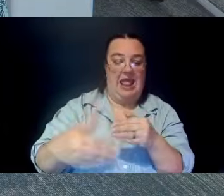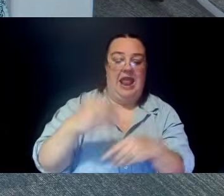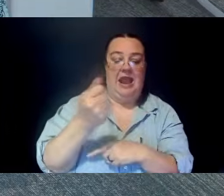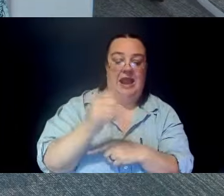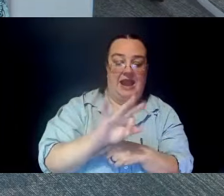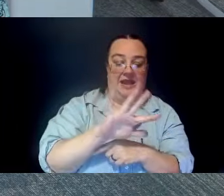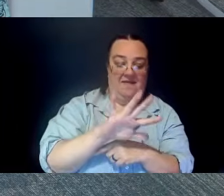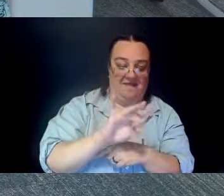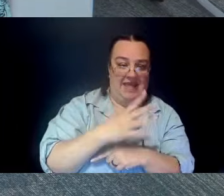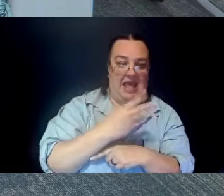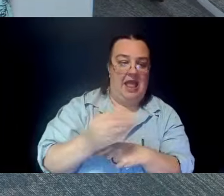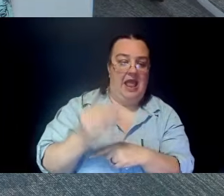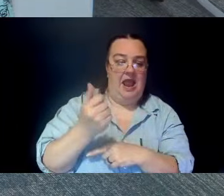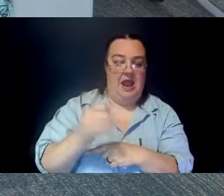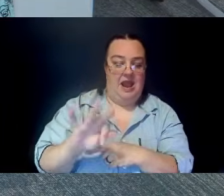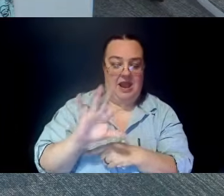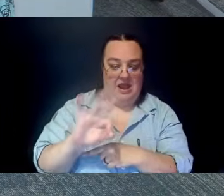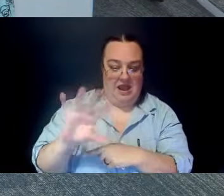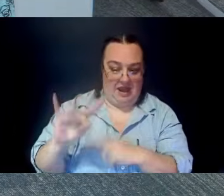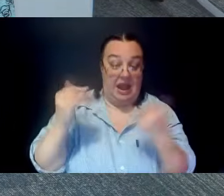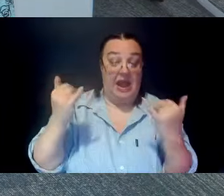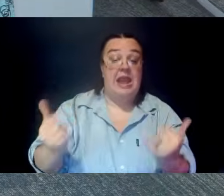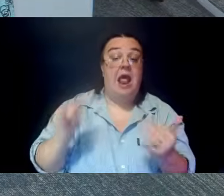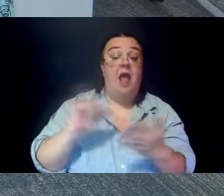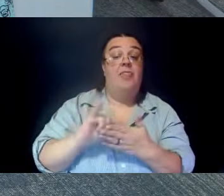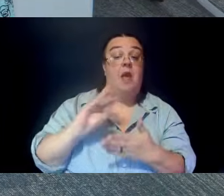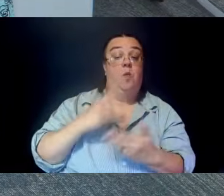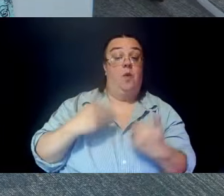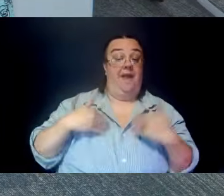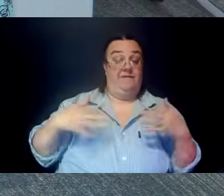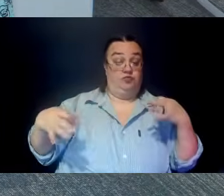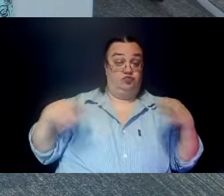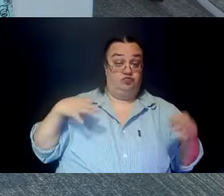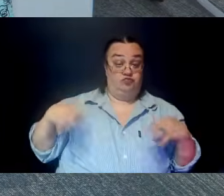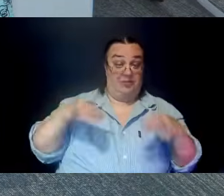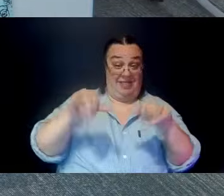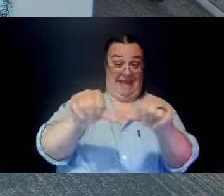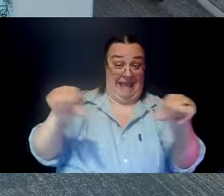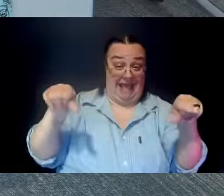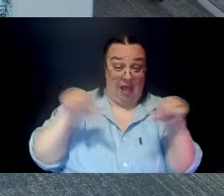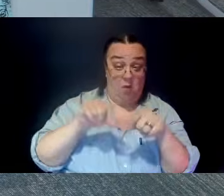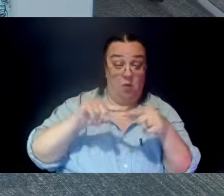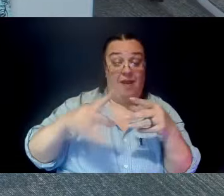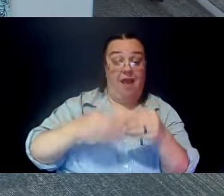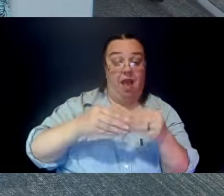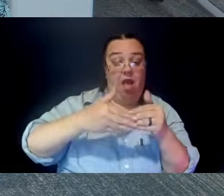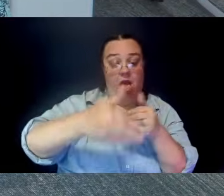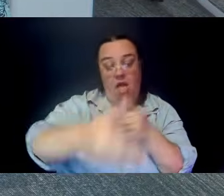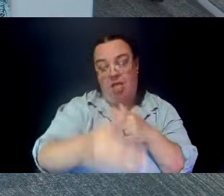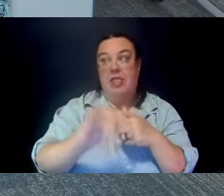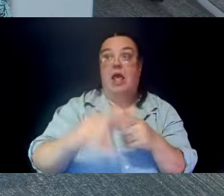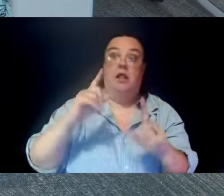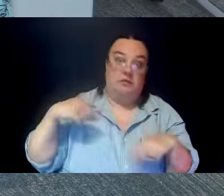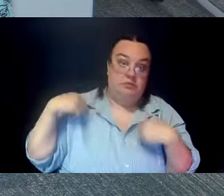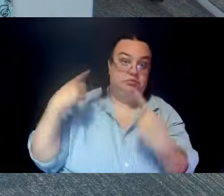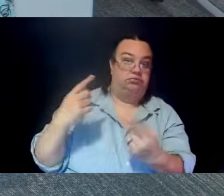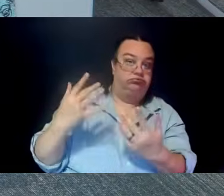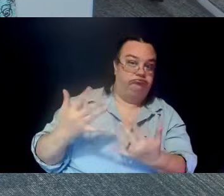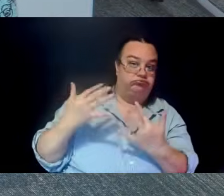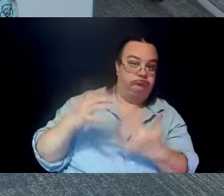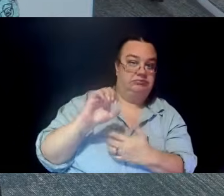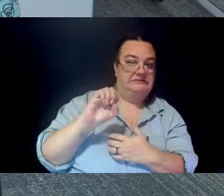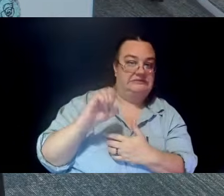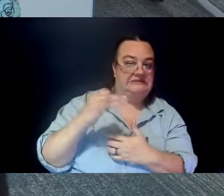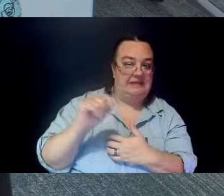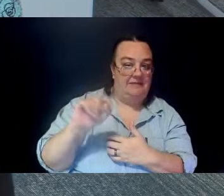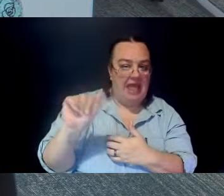1998. Now that we have the description of the area to be annexed, the long-awaited Exhibit A, we can see that